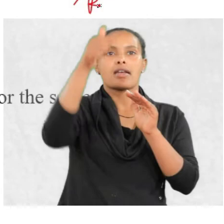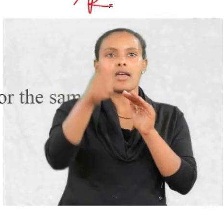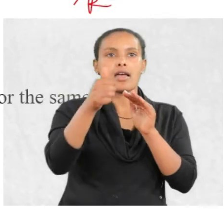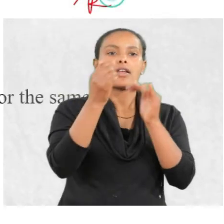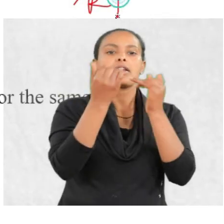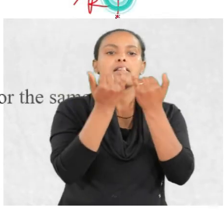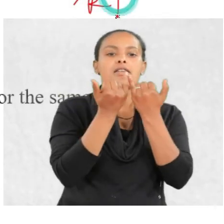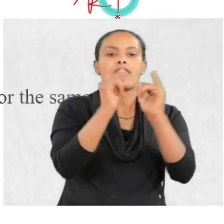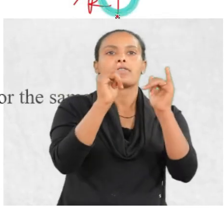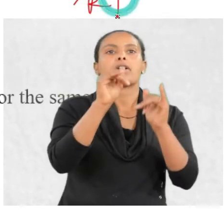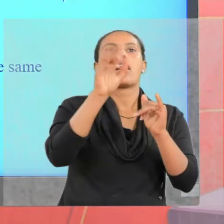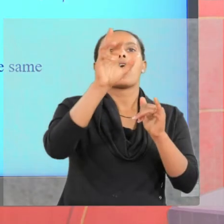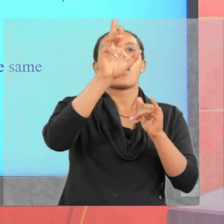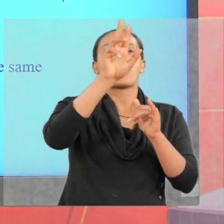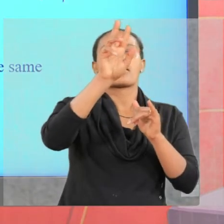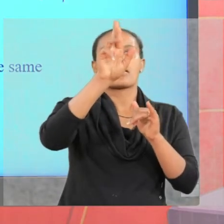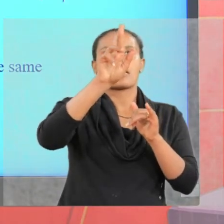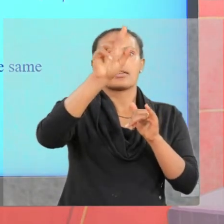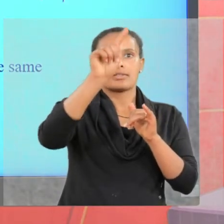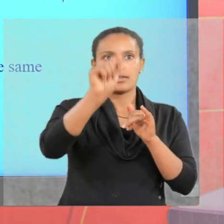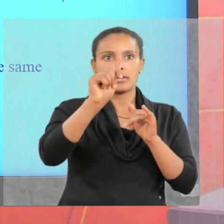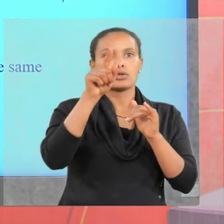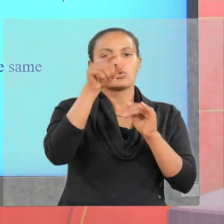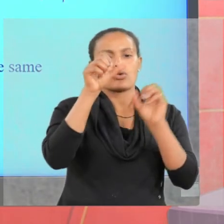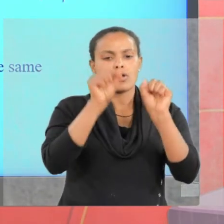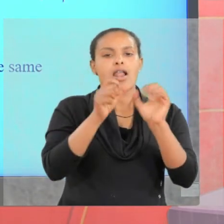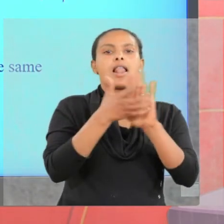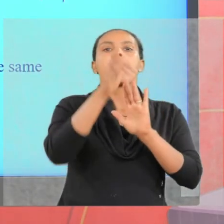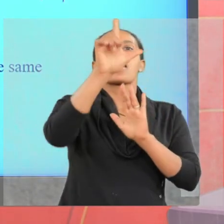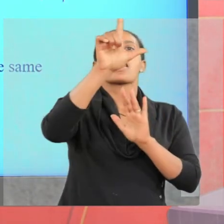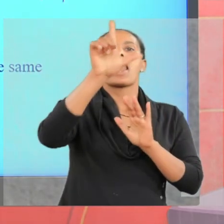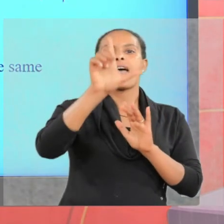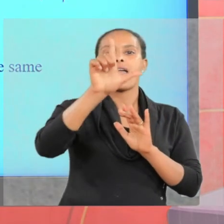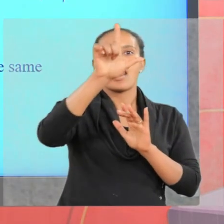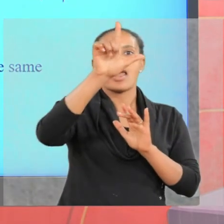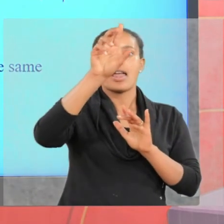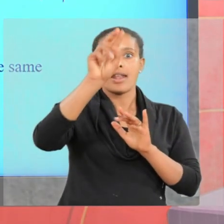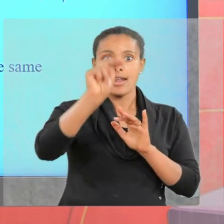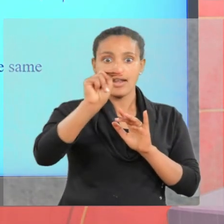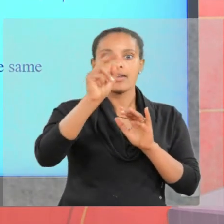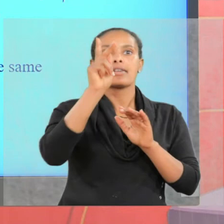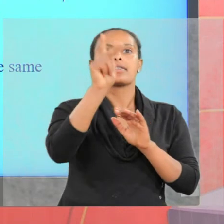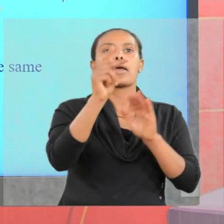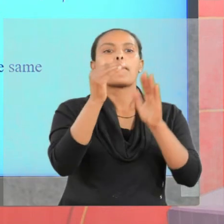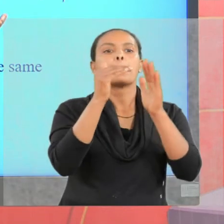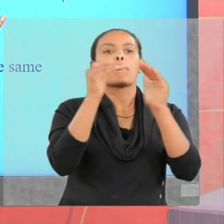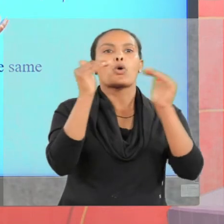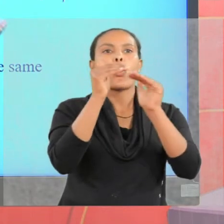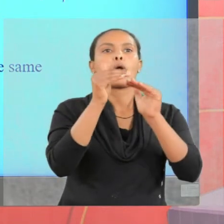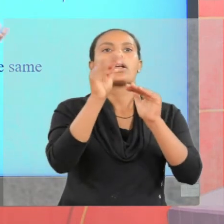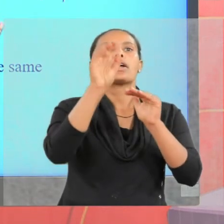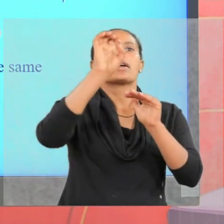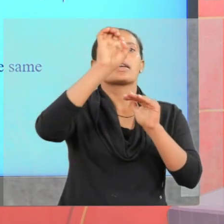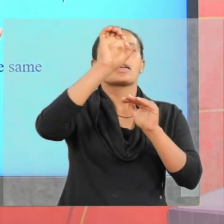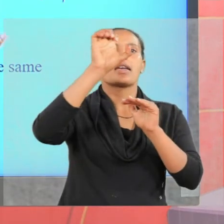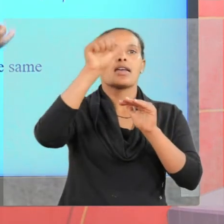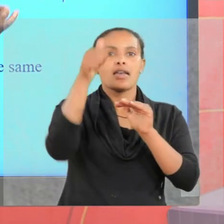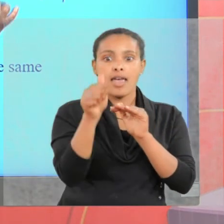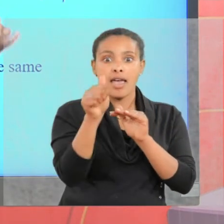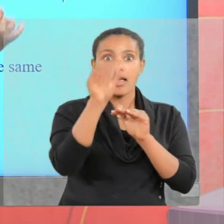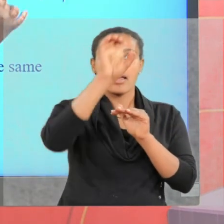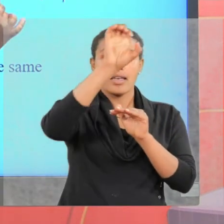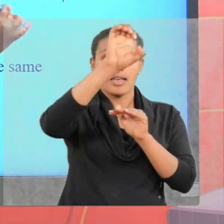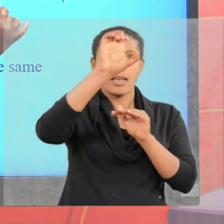by RT. We can write this as ln K equal minus EA divided by